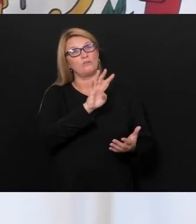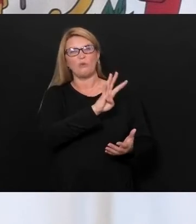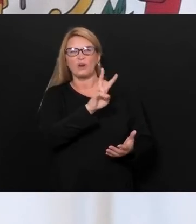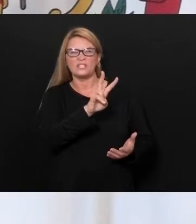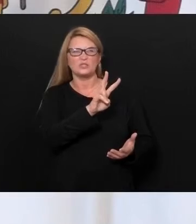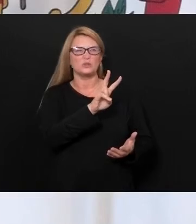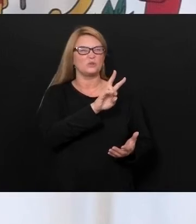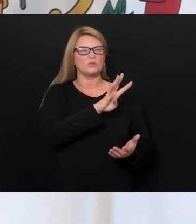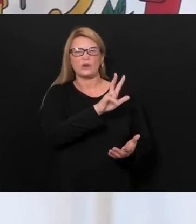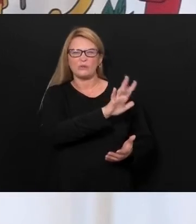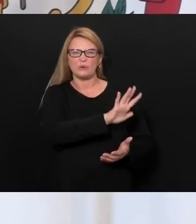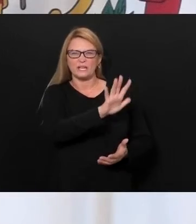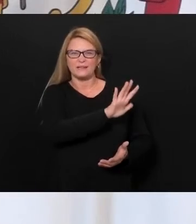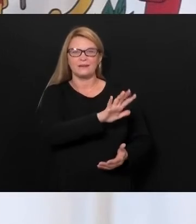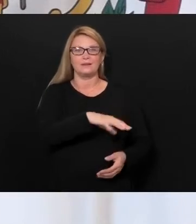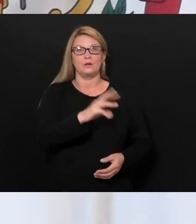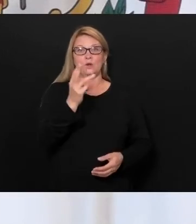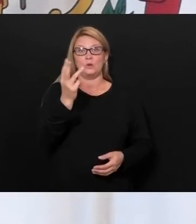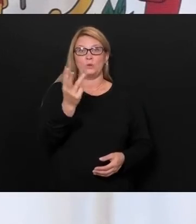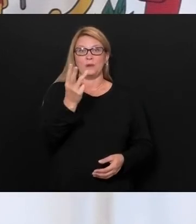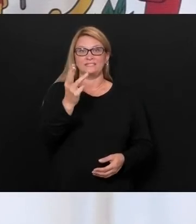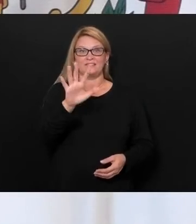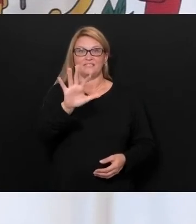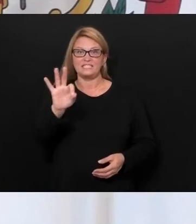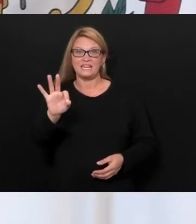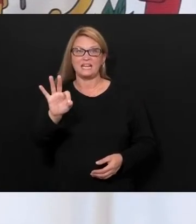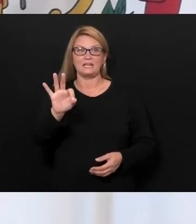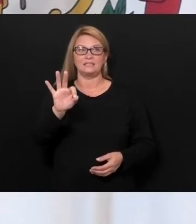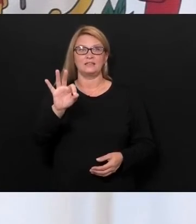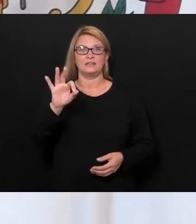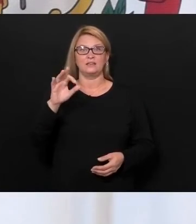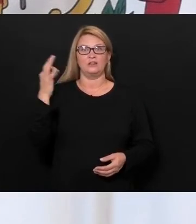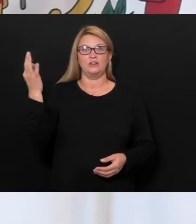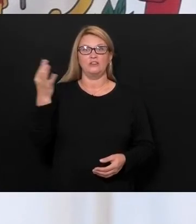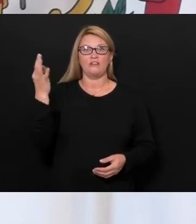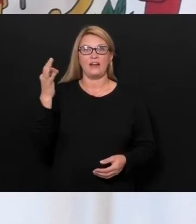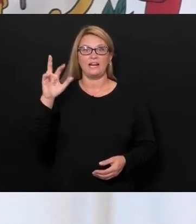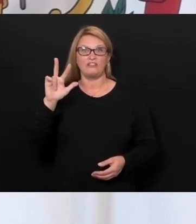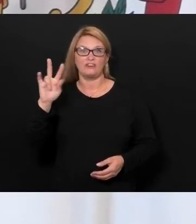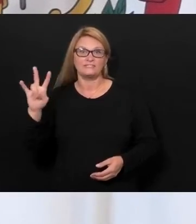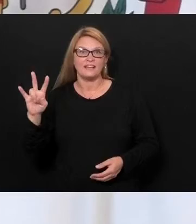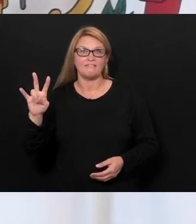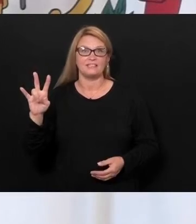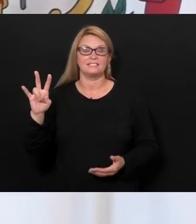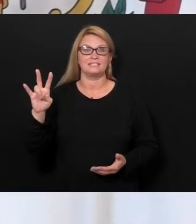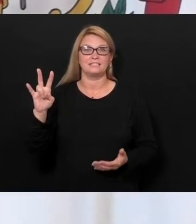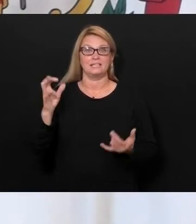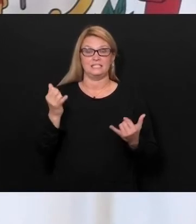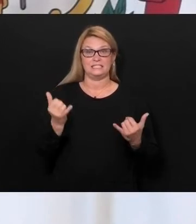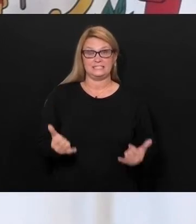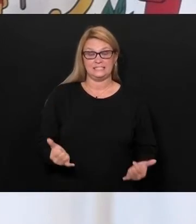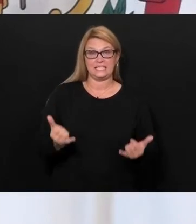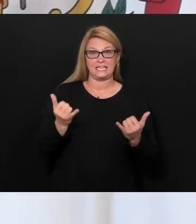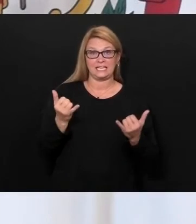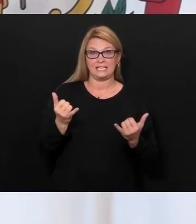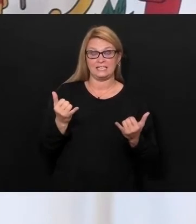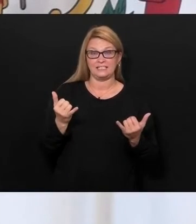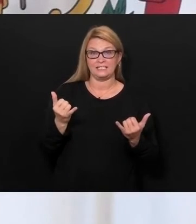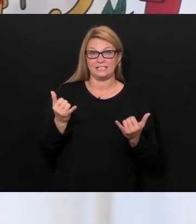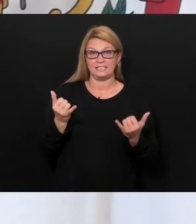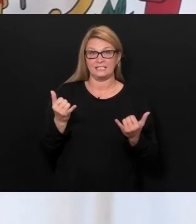42 or 3, Wednesday 59, Friday 37, today,